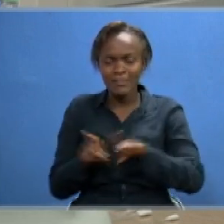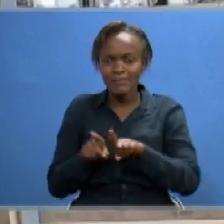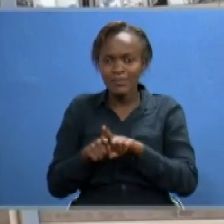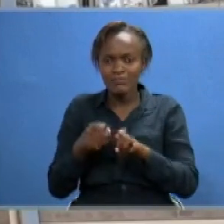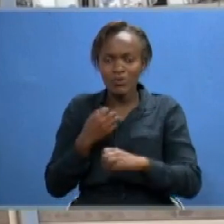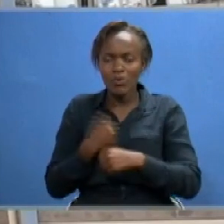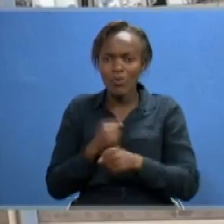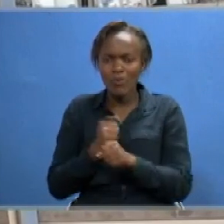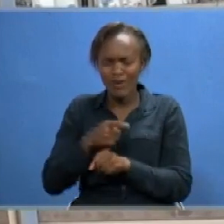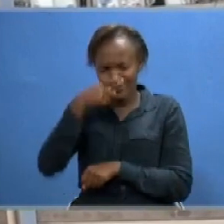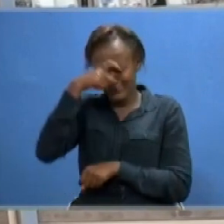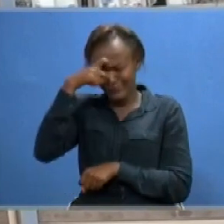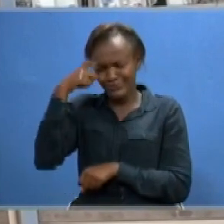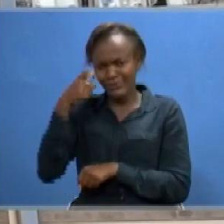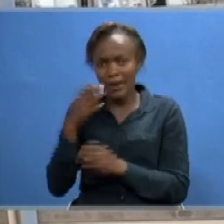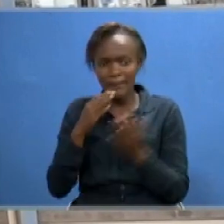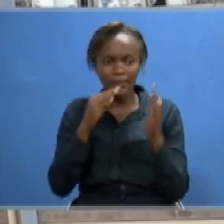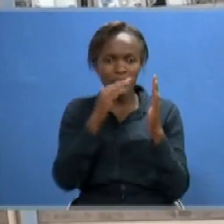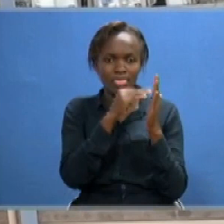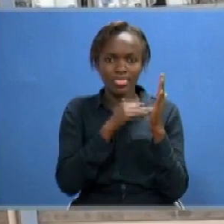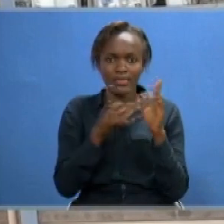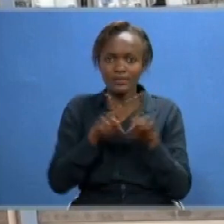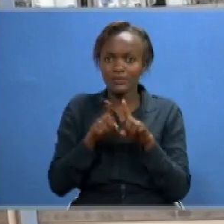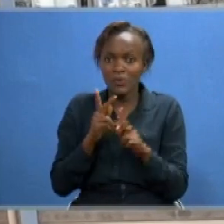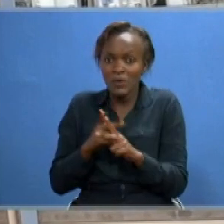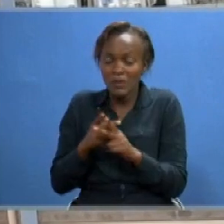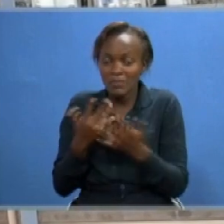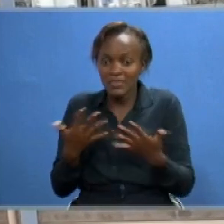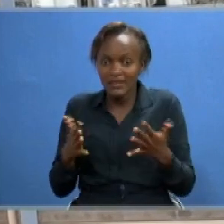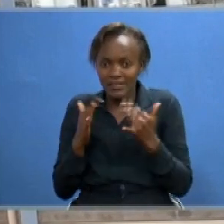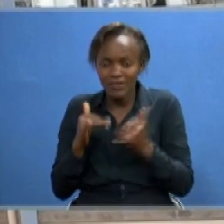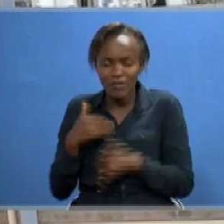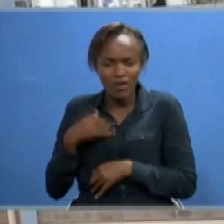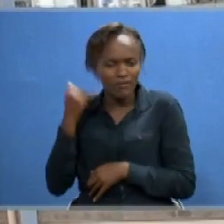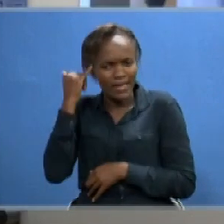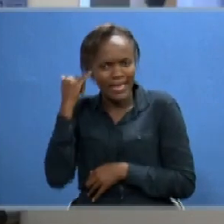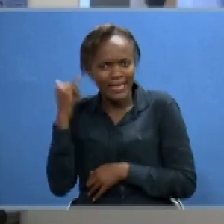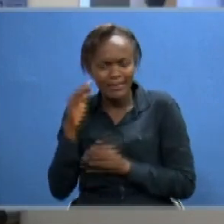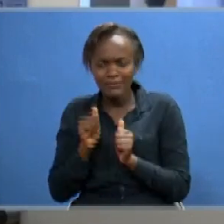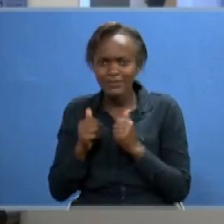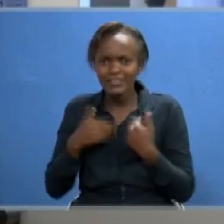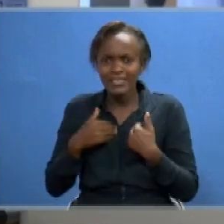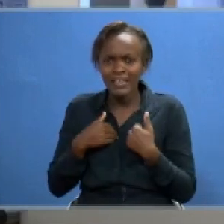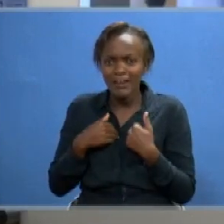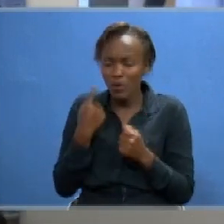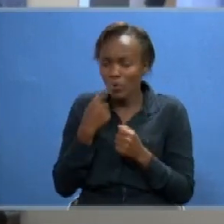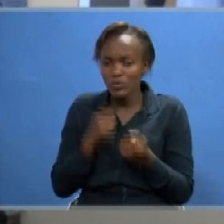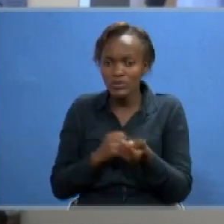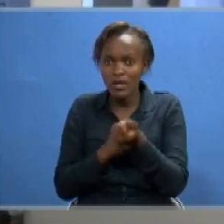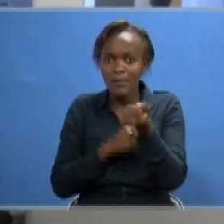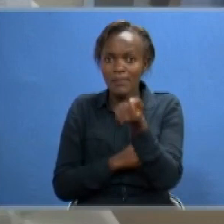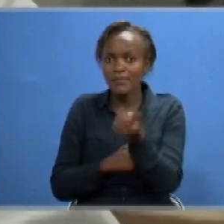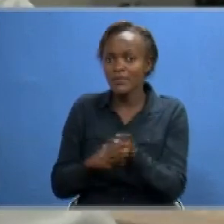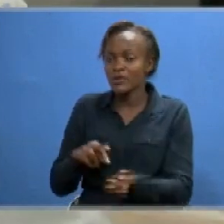Kenyatta University's Chandaria Innovation and Incubation Center to come up with the idea, which he ran by his associate lecturer, Stephen